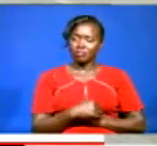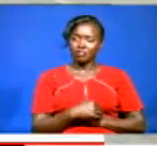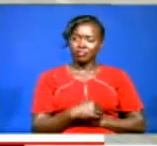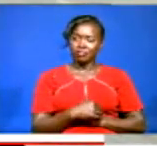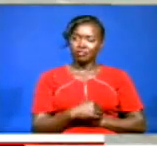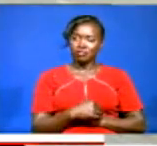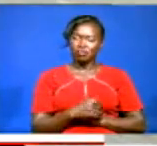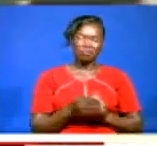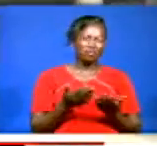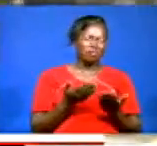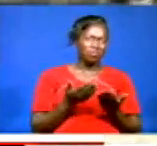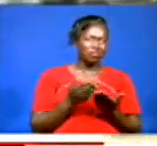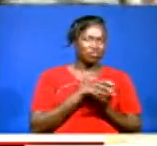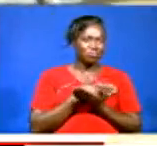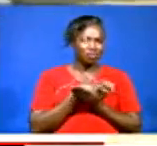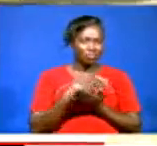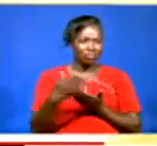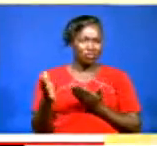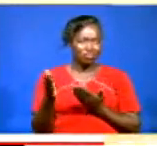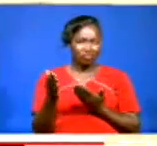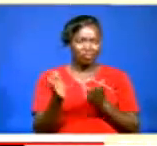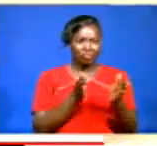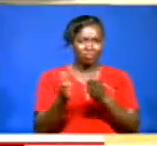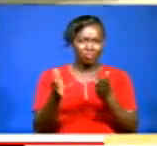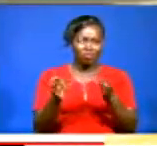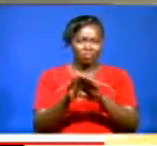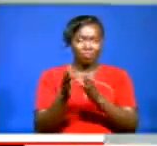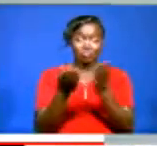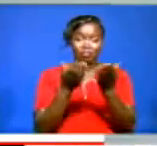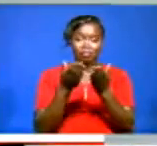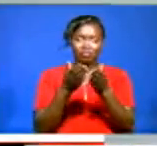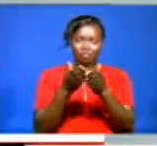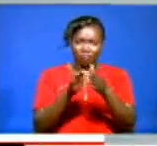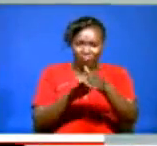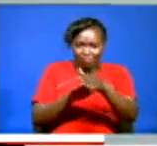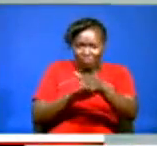Seemingly deserted streets, closed businesses and lesser traffic on the roads.